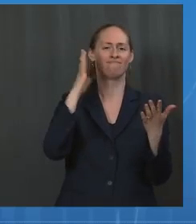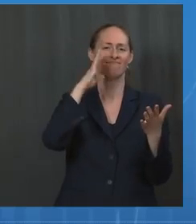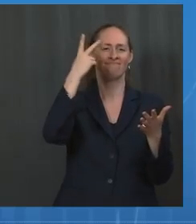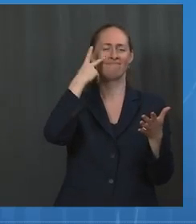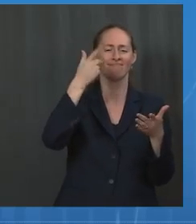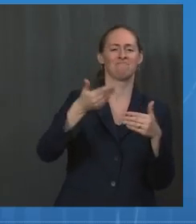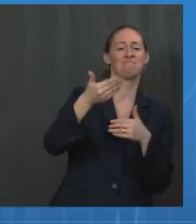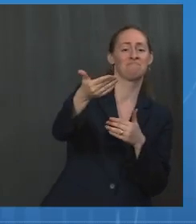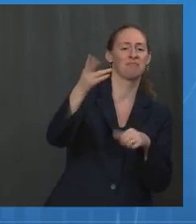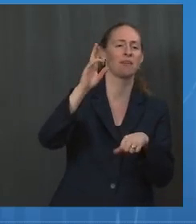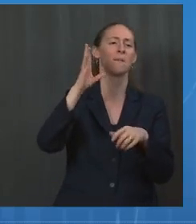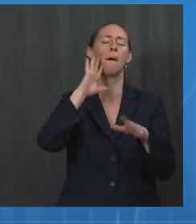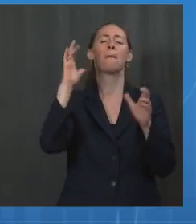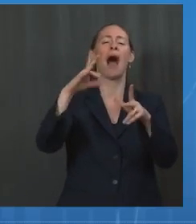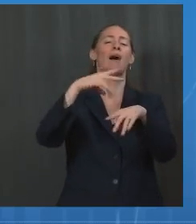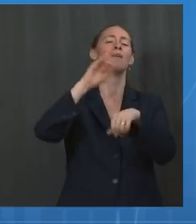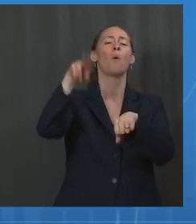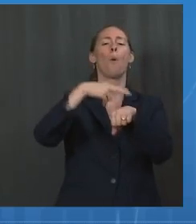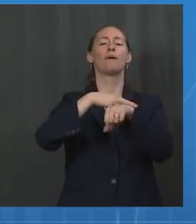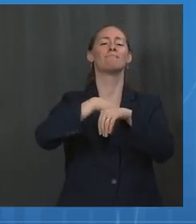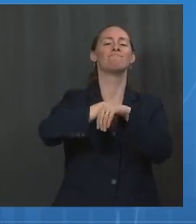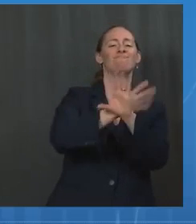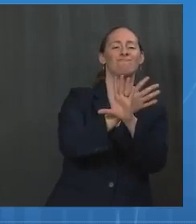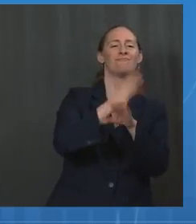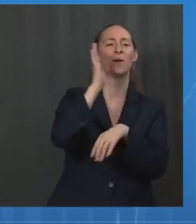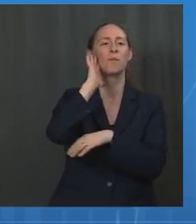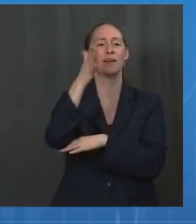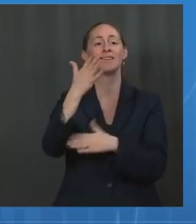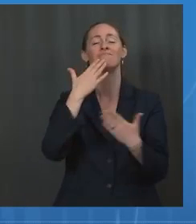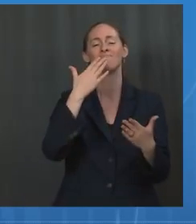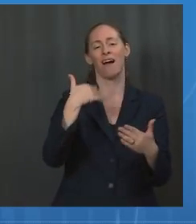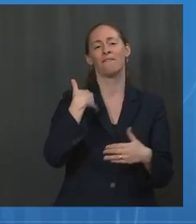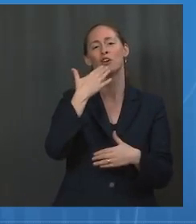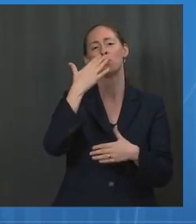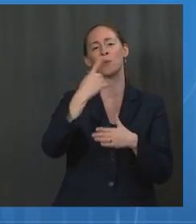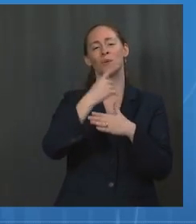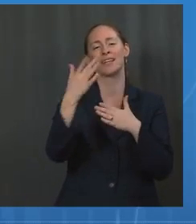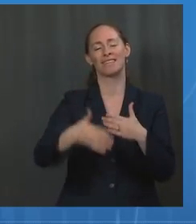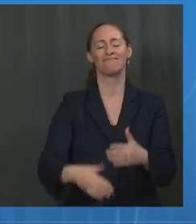to our normal format next week, and I hope everybody has a good weekend. Thank you.